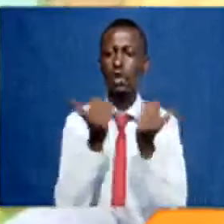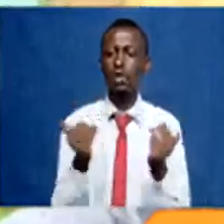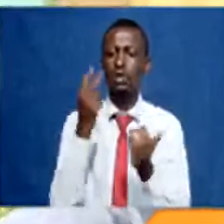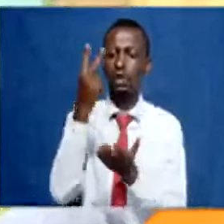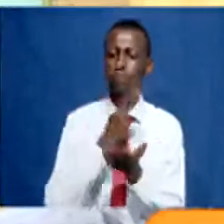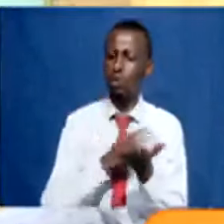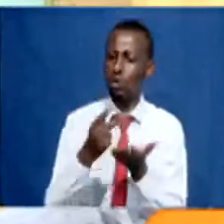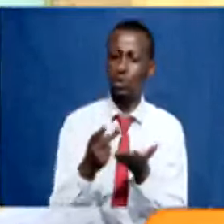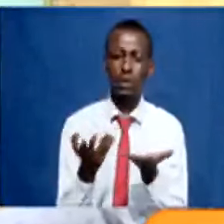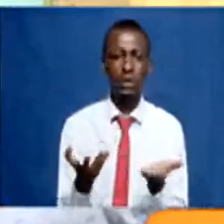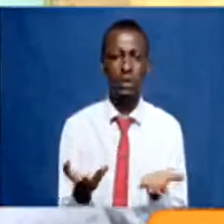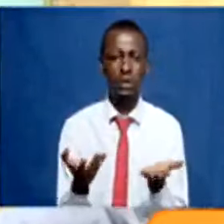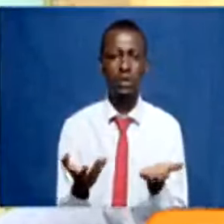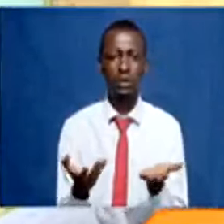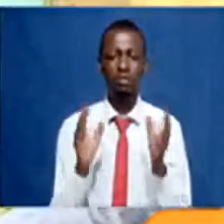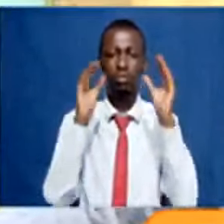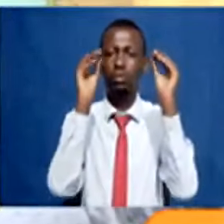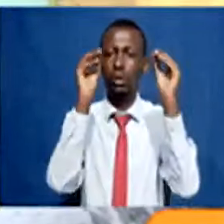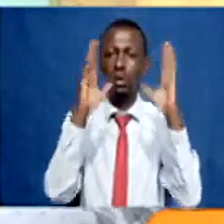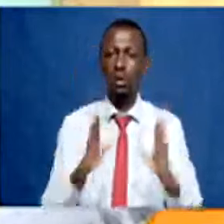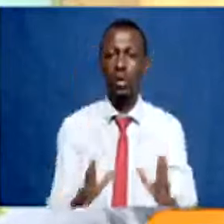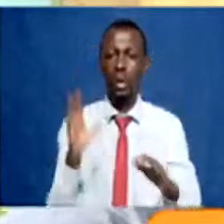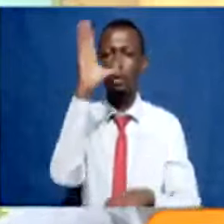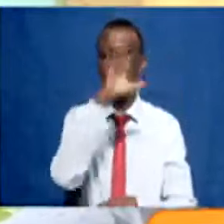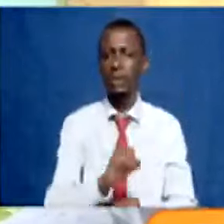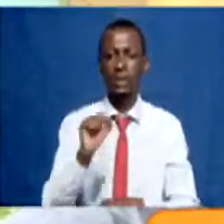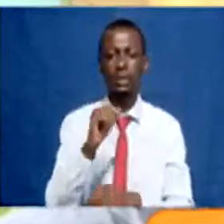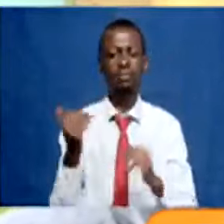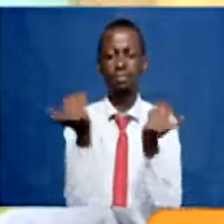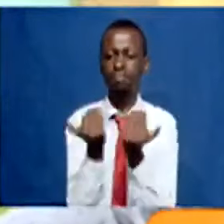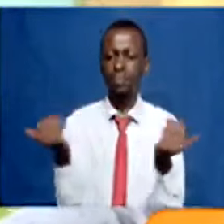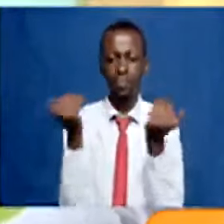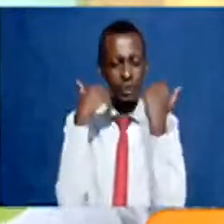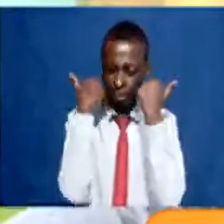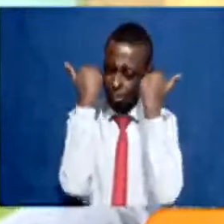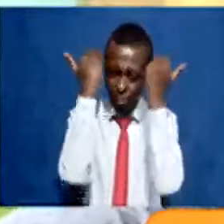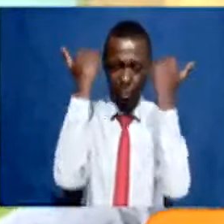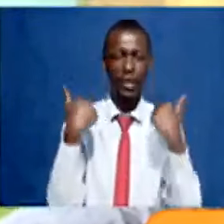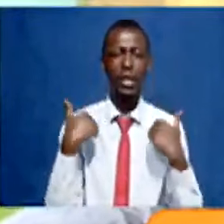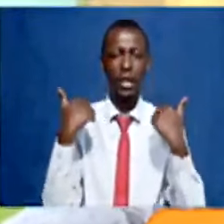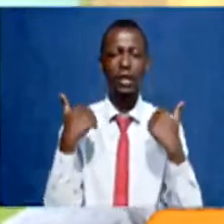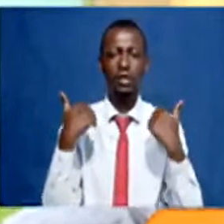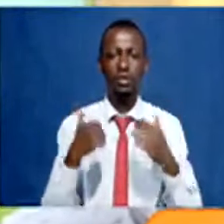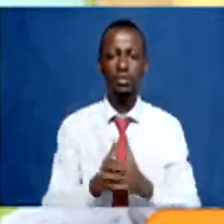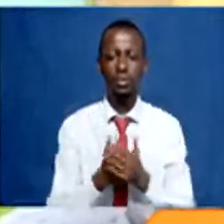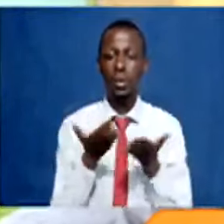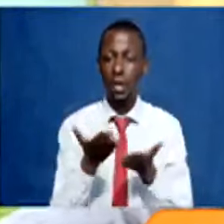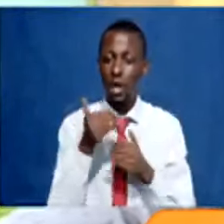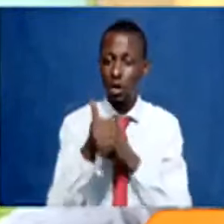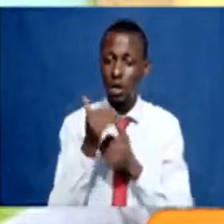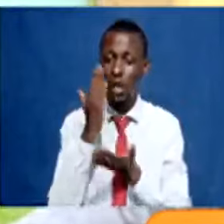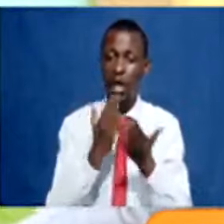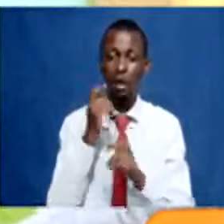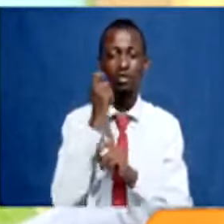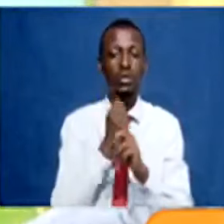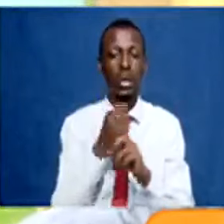mbili bila walimu, wako na stress. Sasa na tunaona wanakuja half term na hakuna